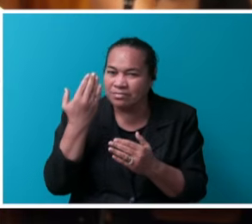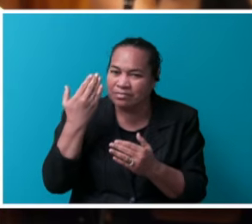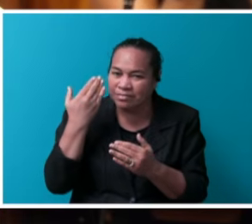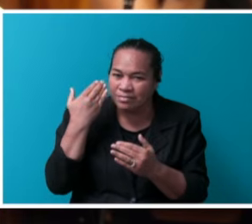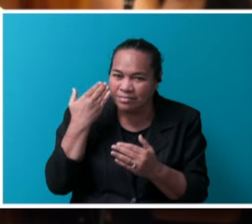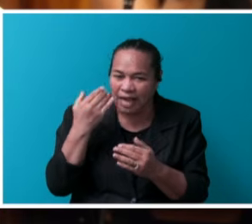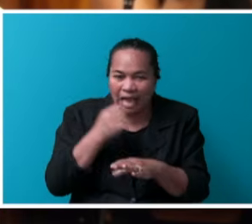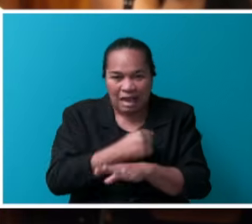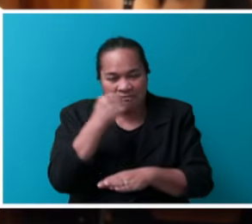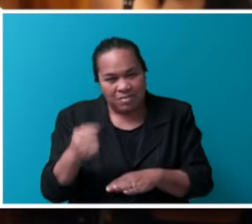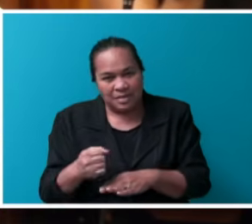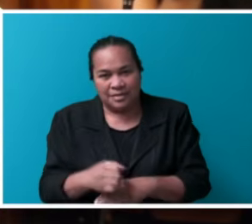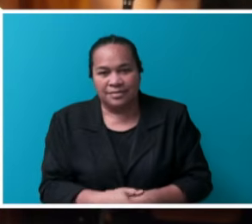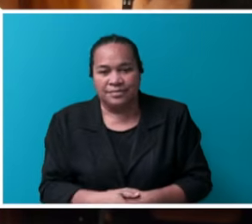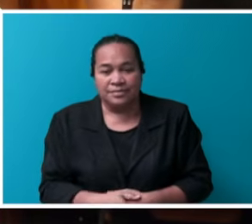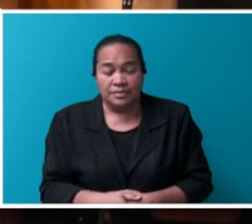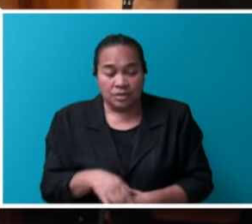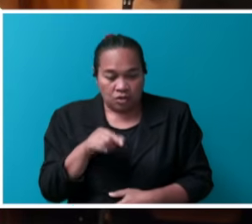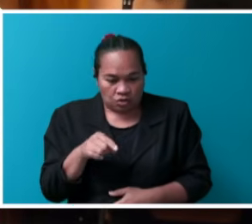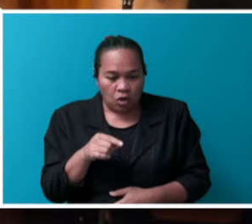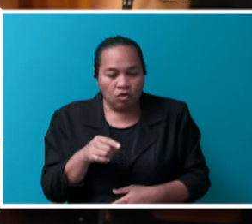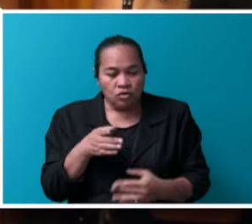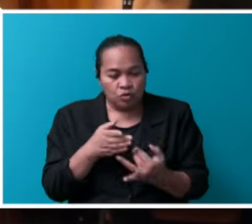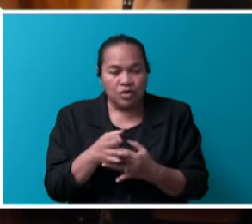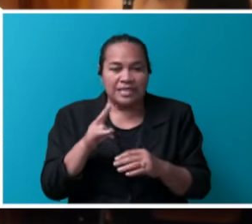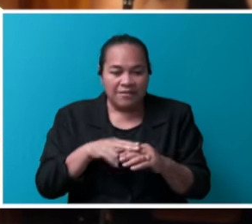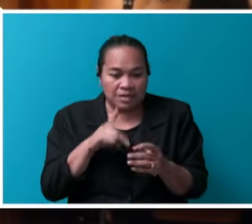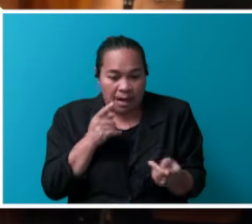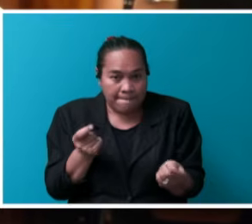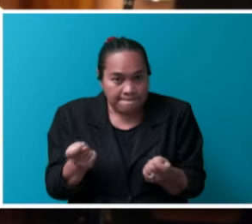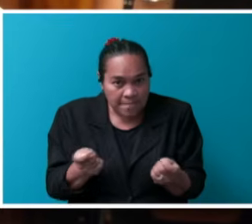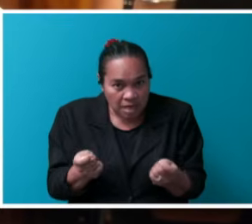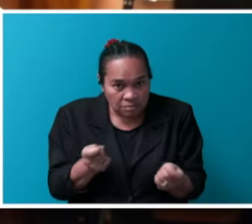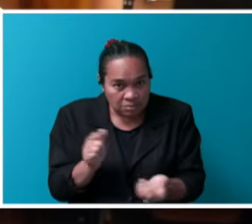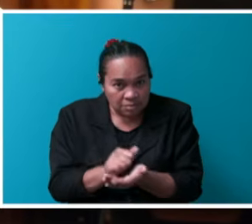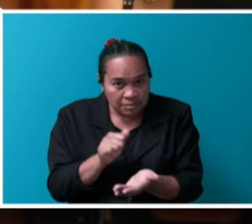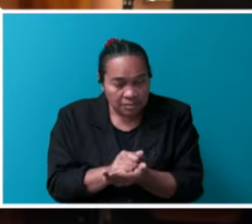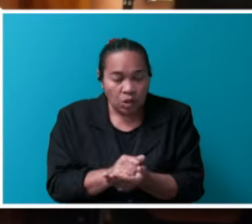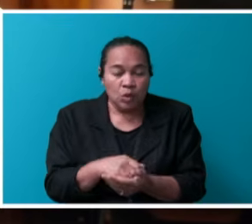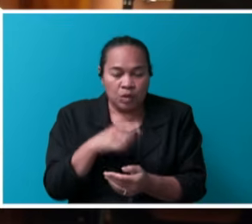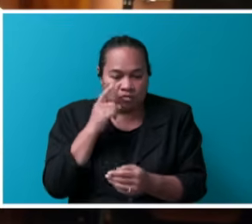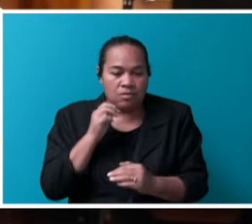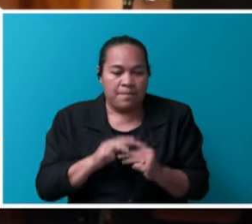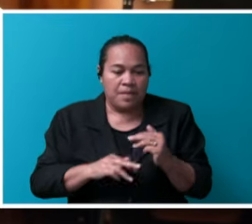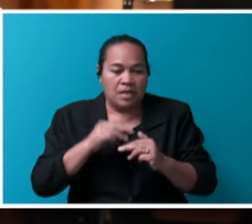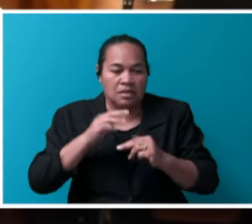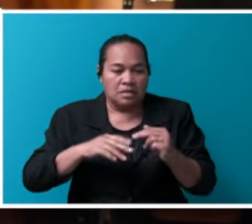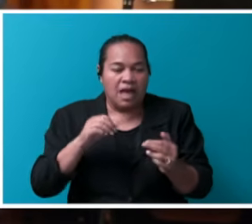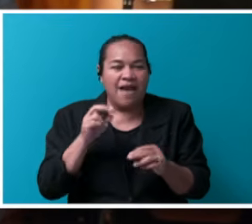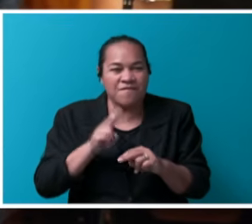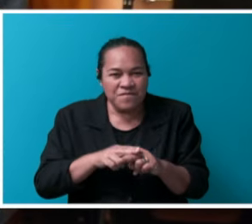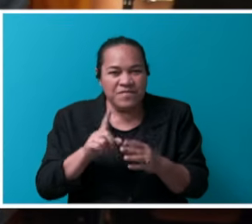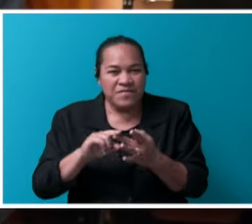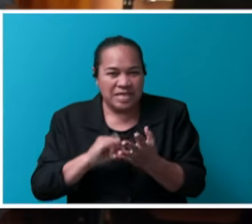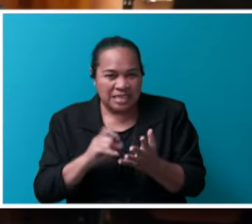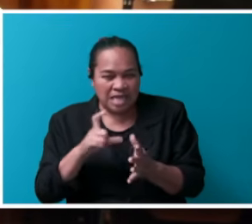regime. Only through this prudent fiscal management have we been able to rebuild our fiscal space and buffers and are now